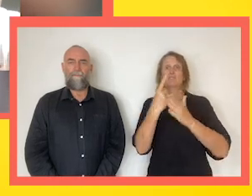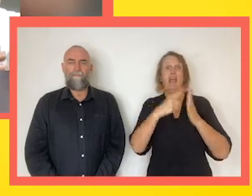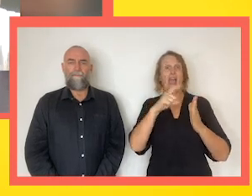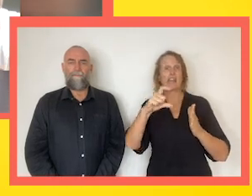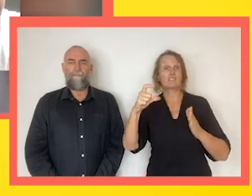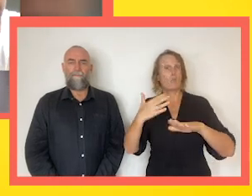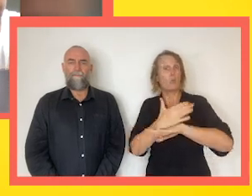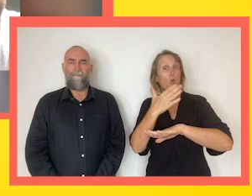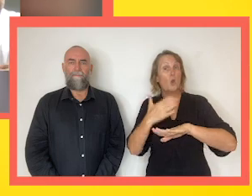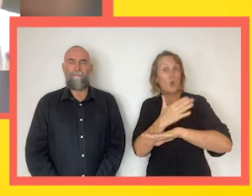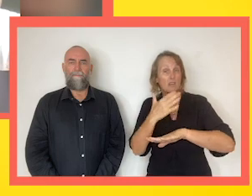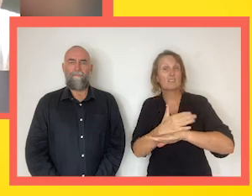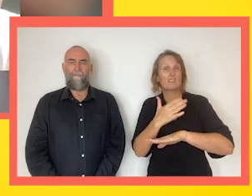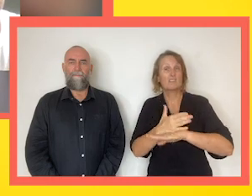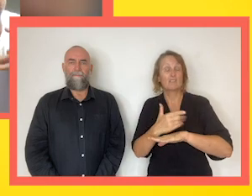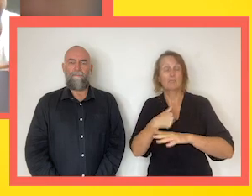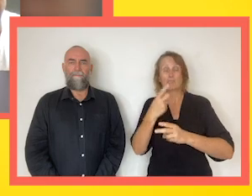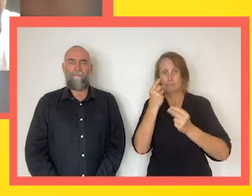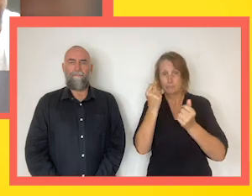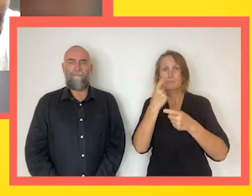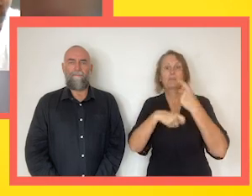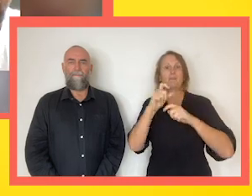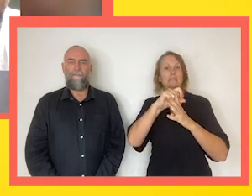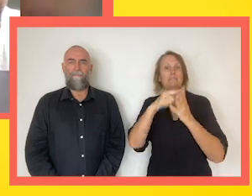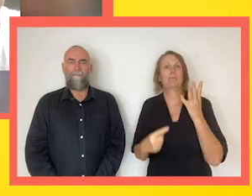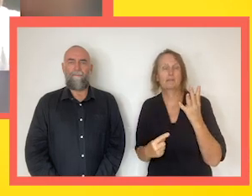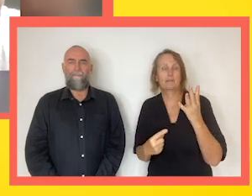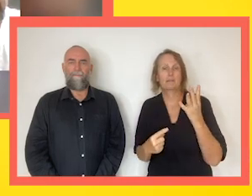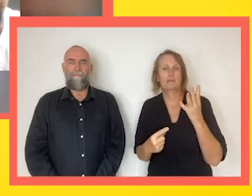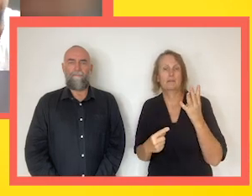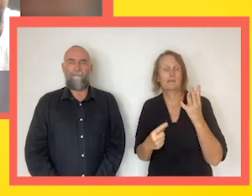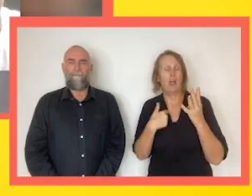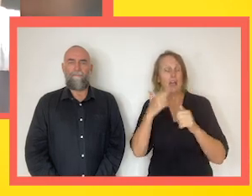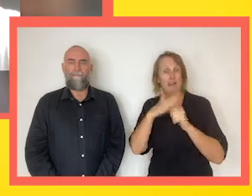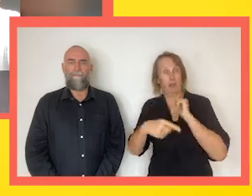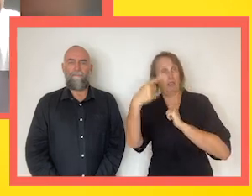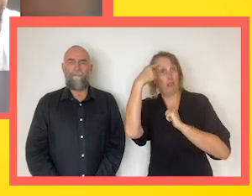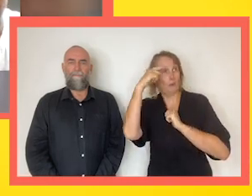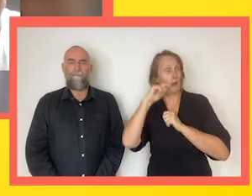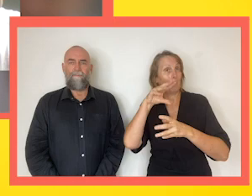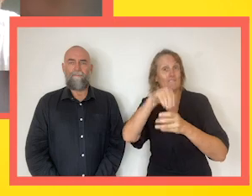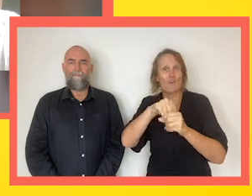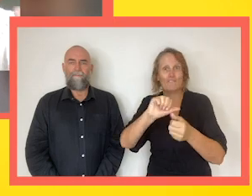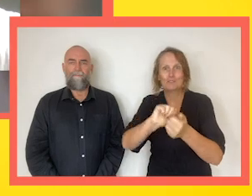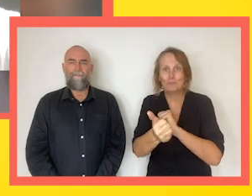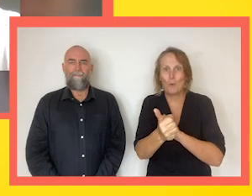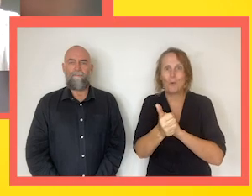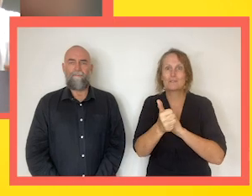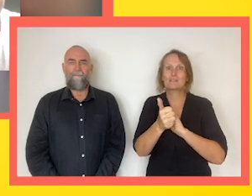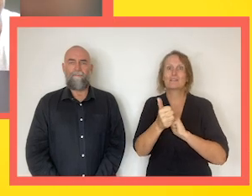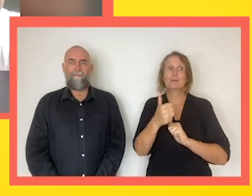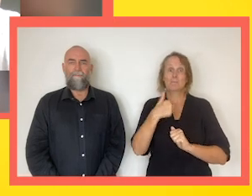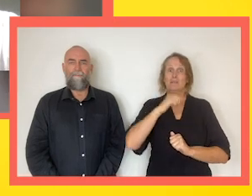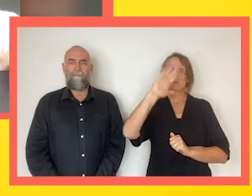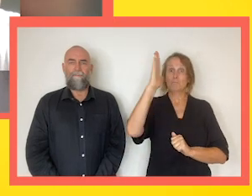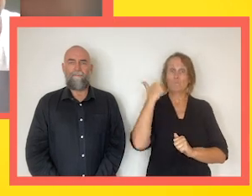even really thought I would be in this situation. And the Tokyo cycle was tough, in and out of basically a